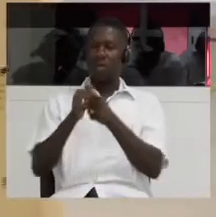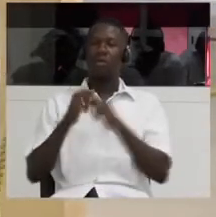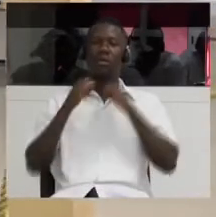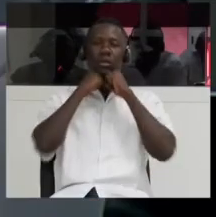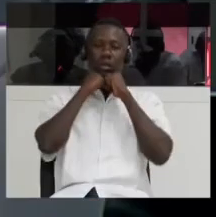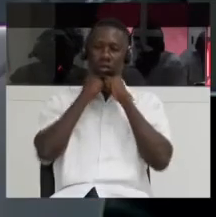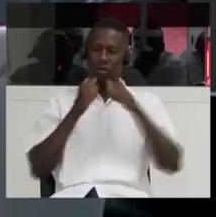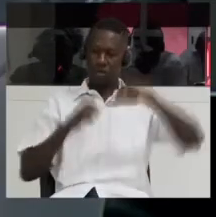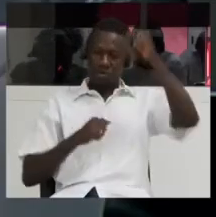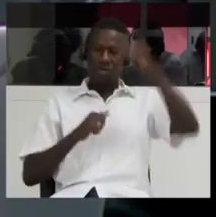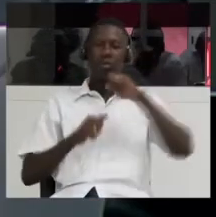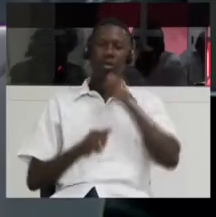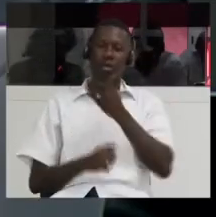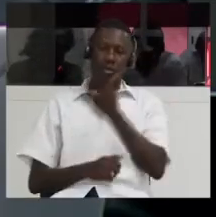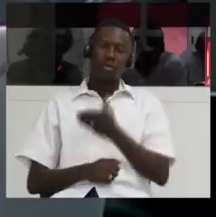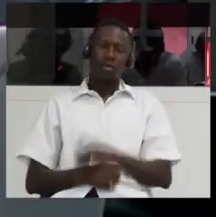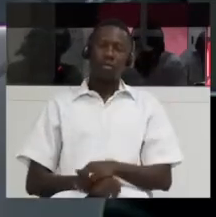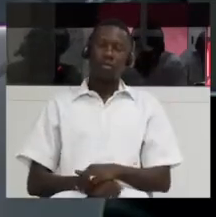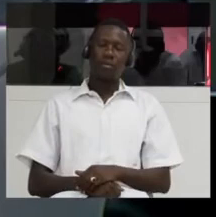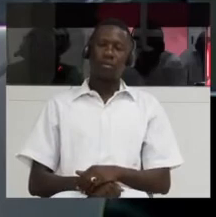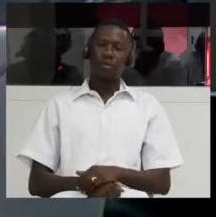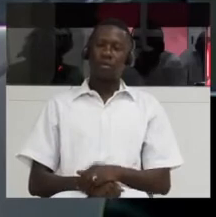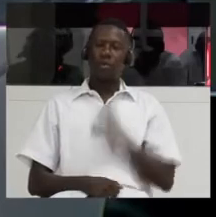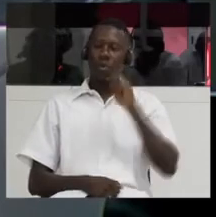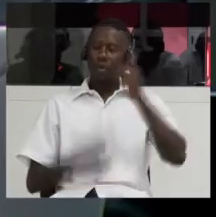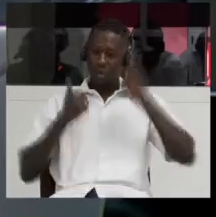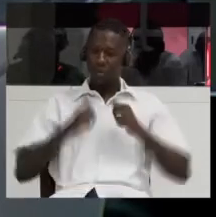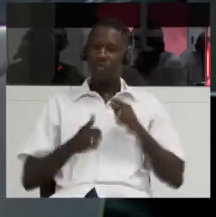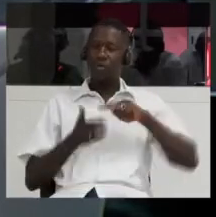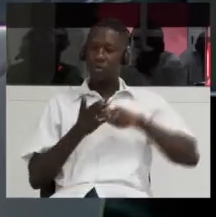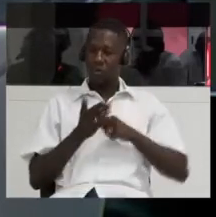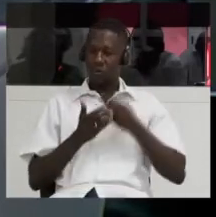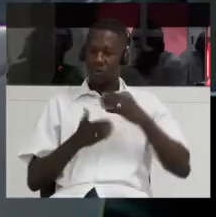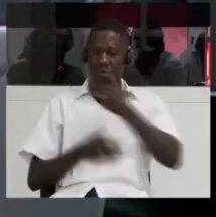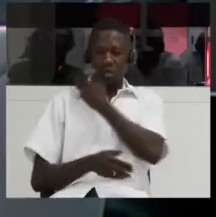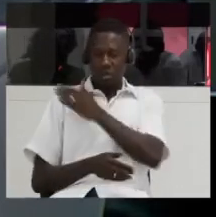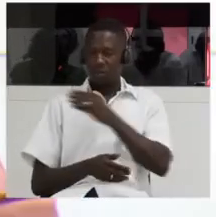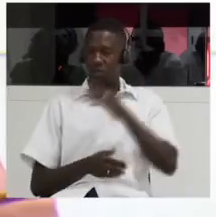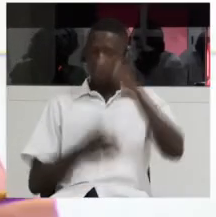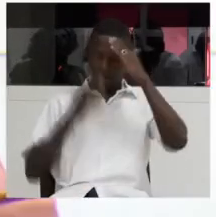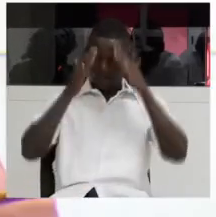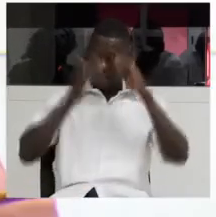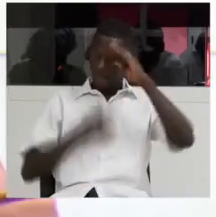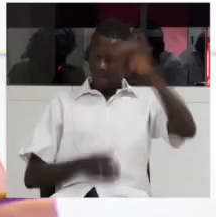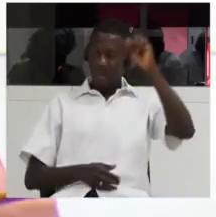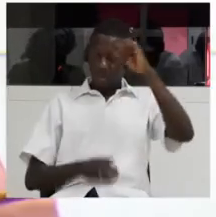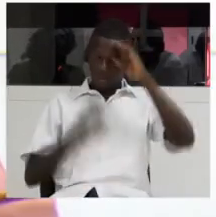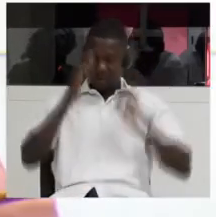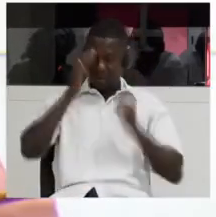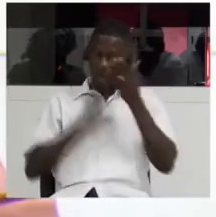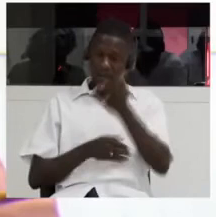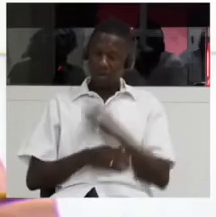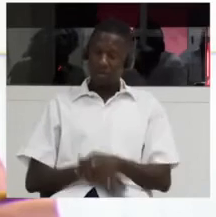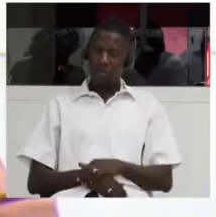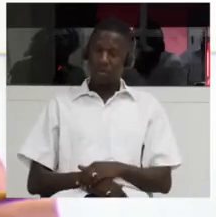what happened from the point you left State House. We left State House via Banjolonde up to a certain